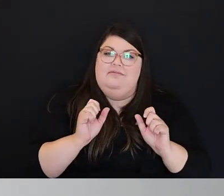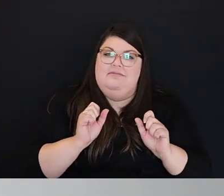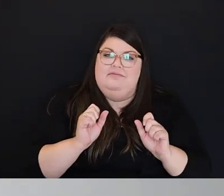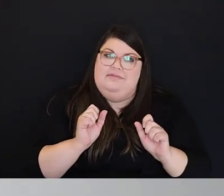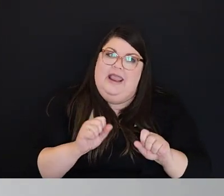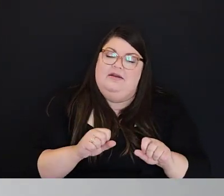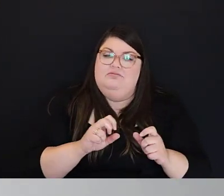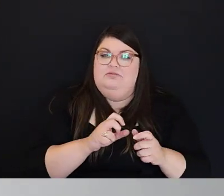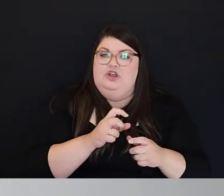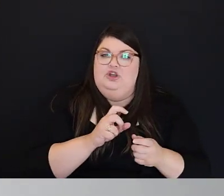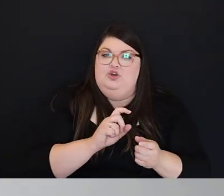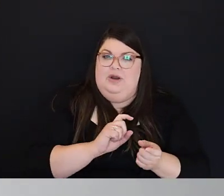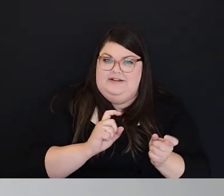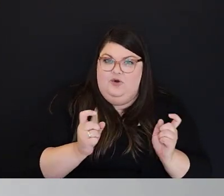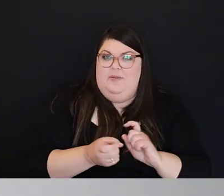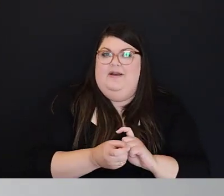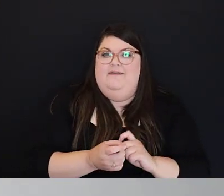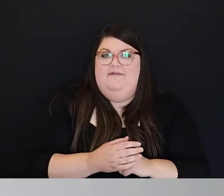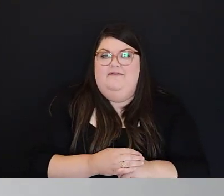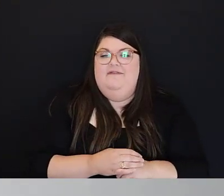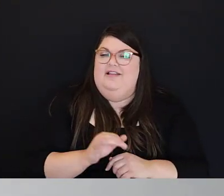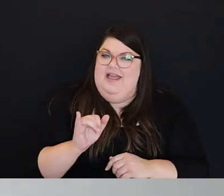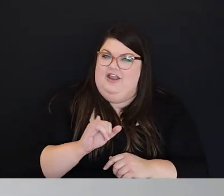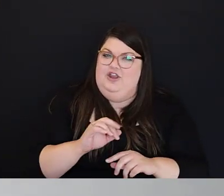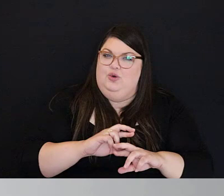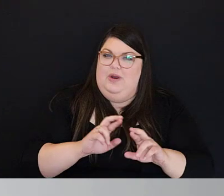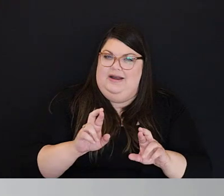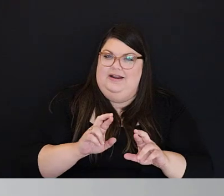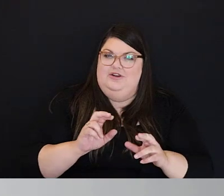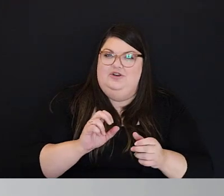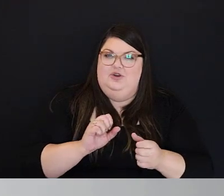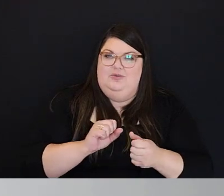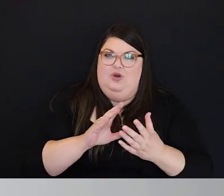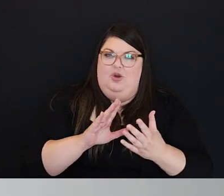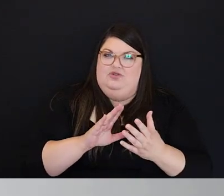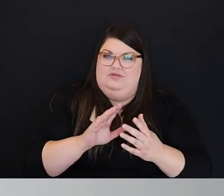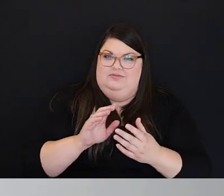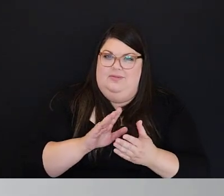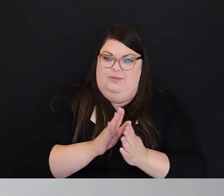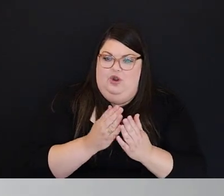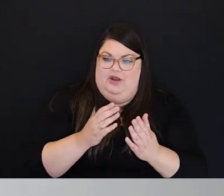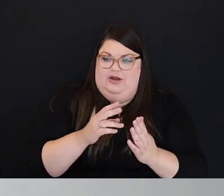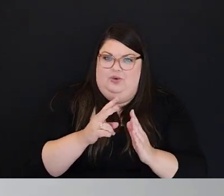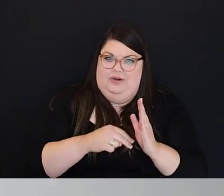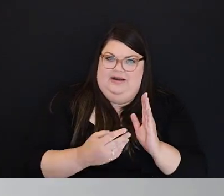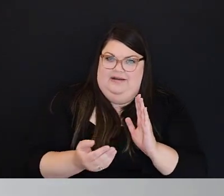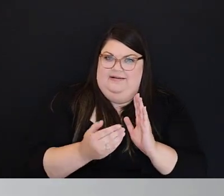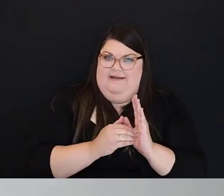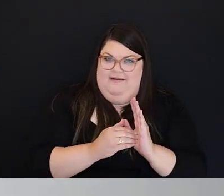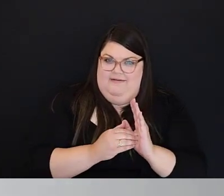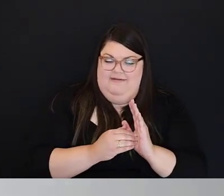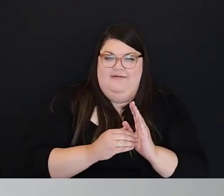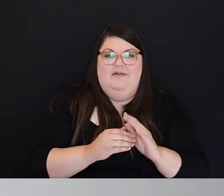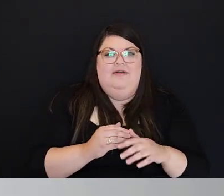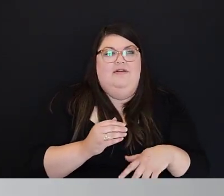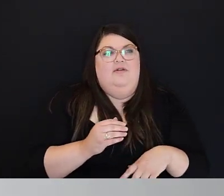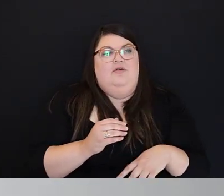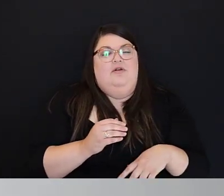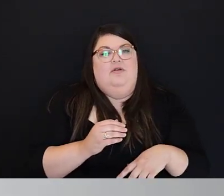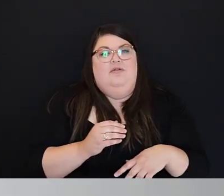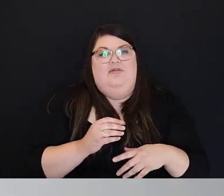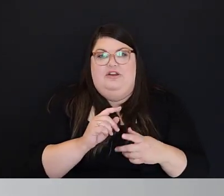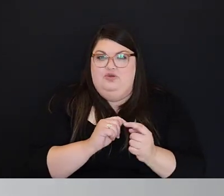when you're ready to approach a certain book and read it or reread it, it's transformative. Or like a work of art,